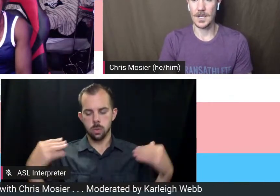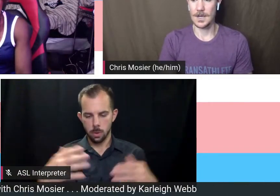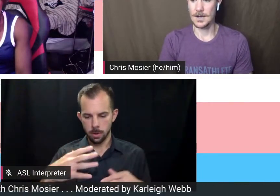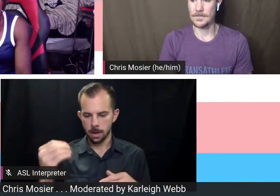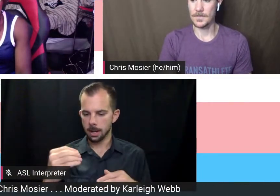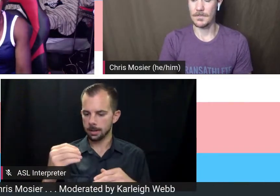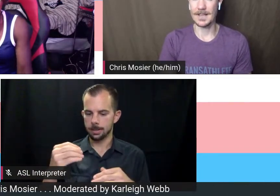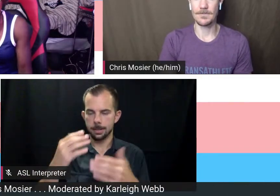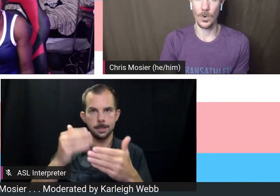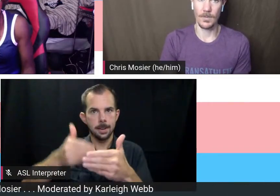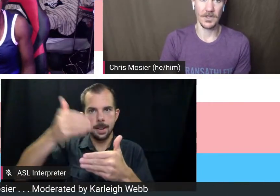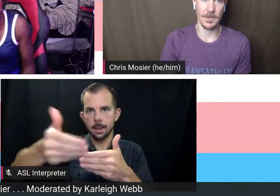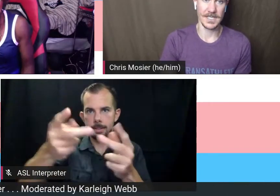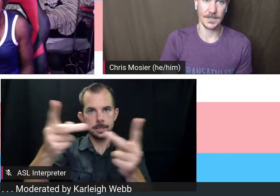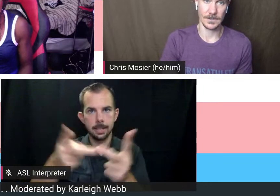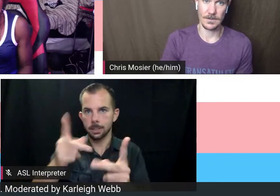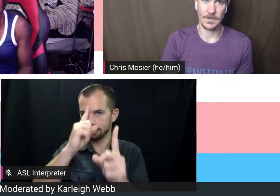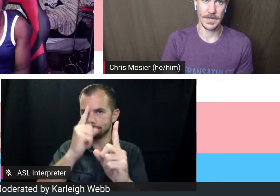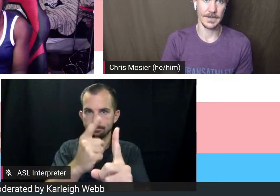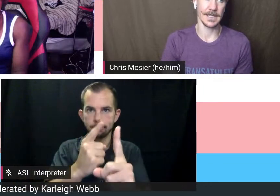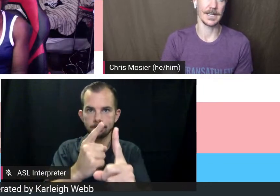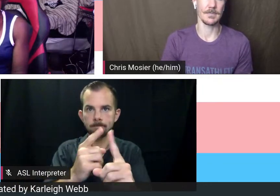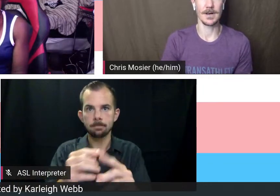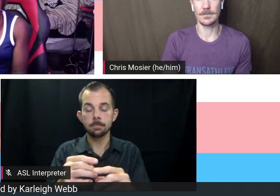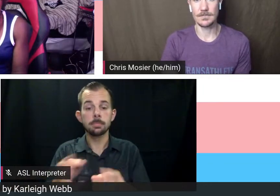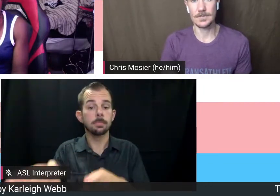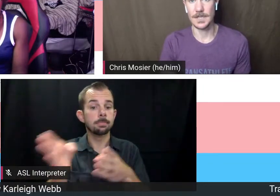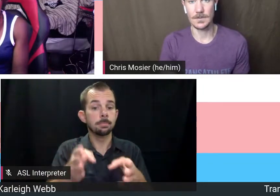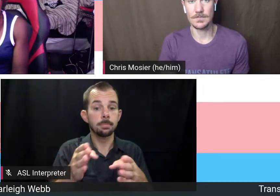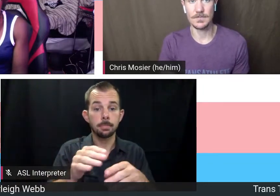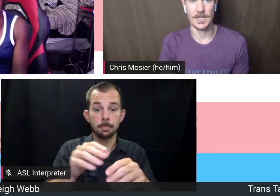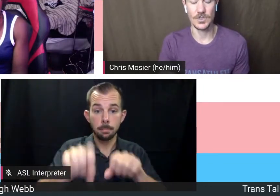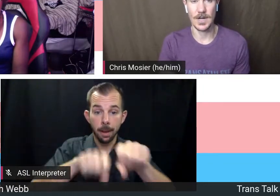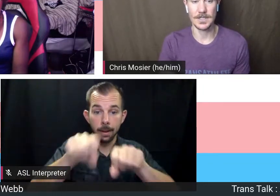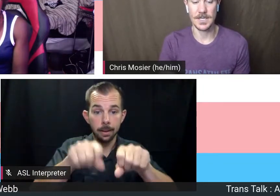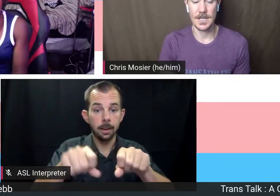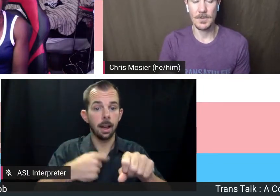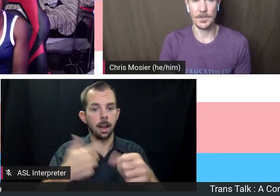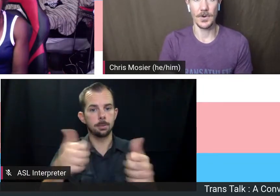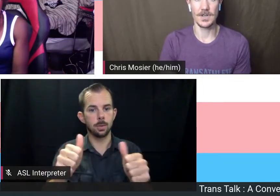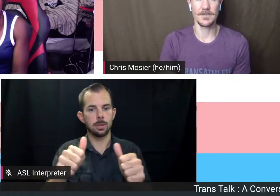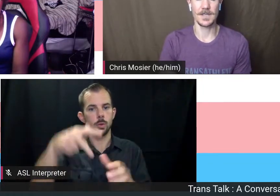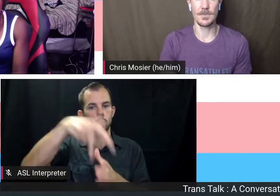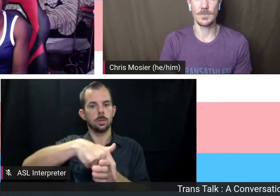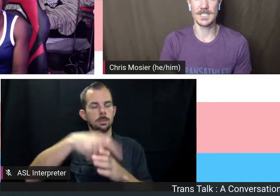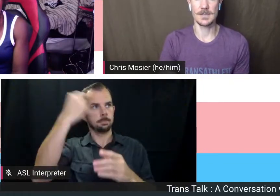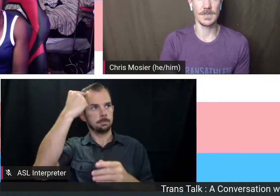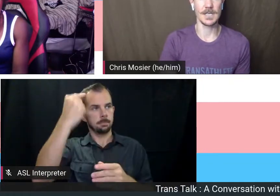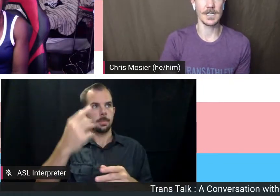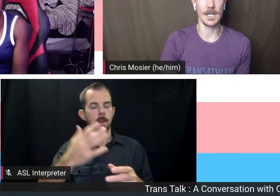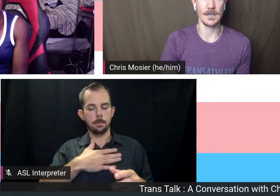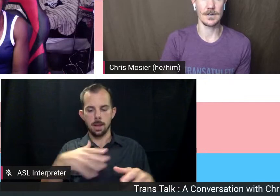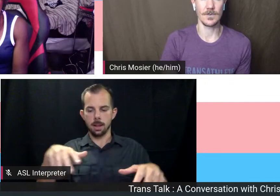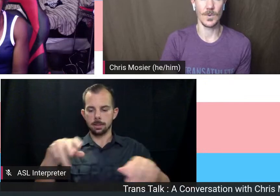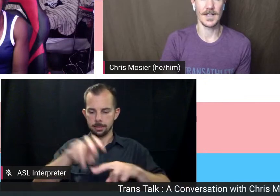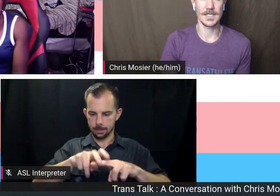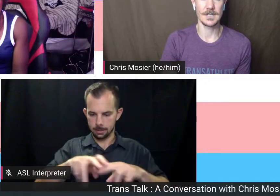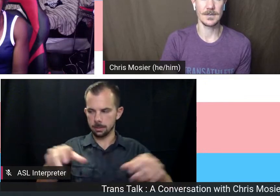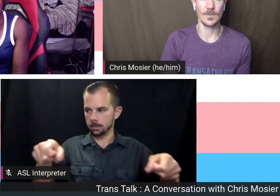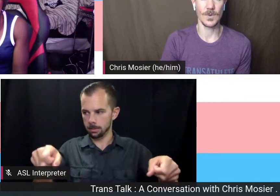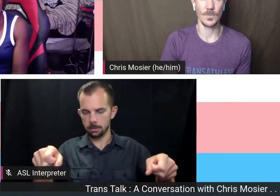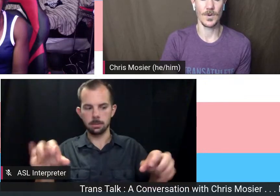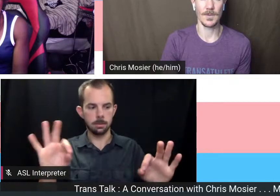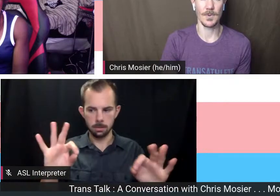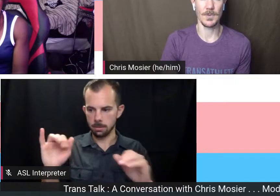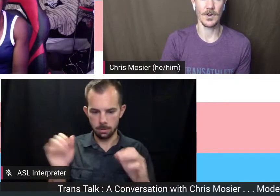about my form on the bicycle than thinking about, being trans. But there are definitely moments at the beginning of a